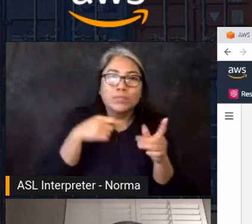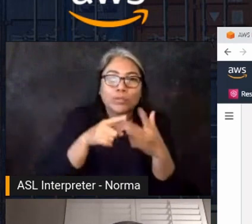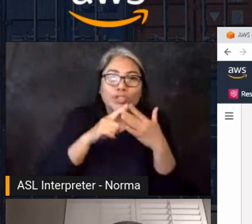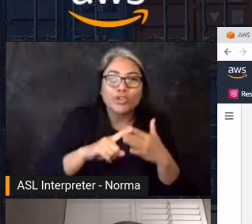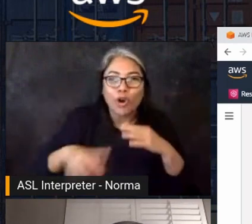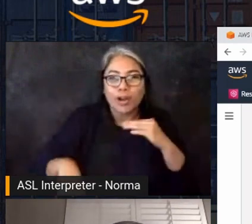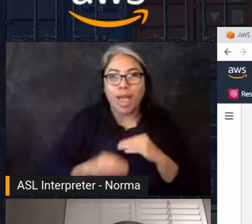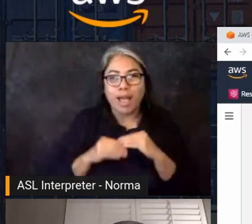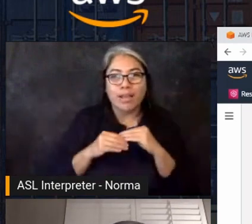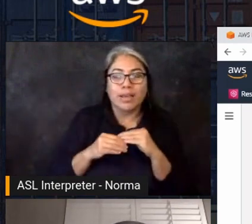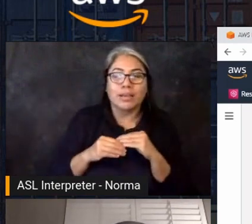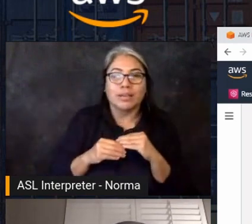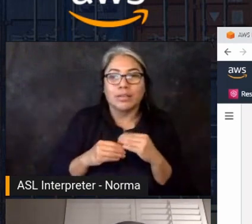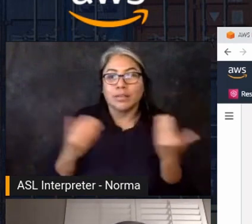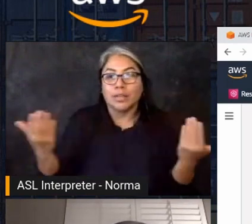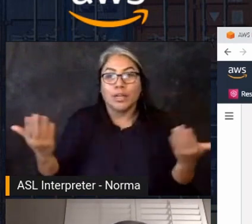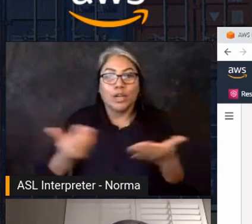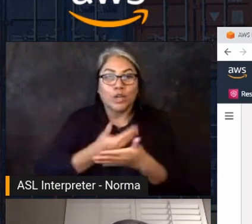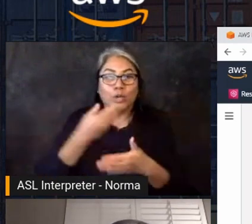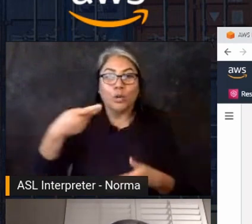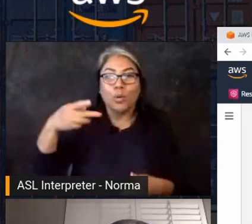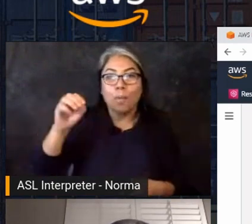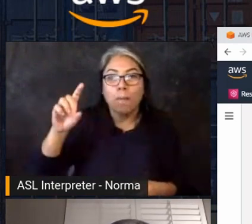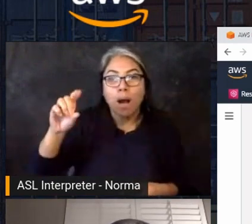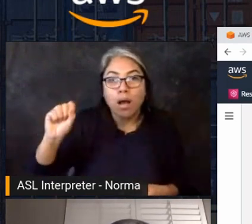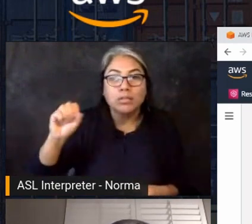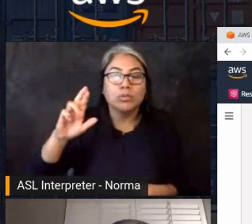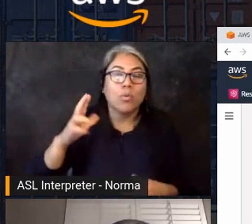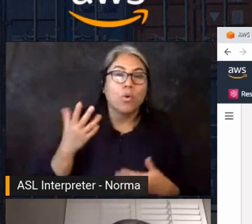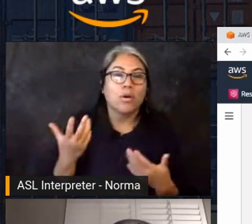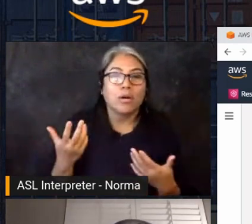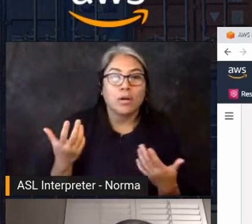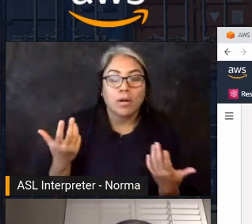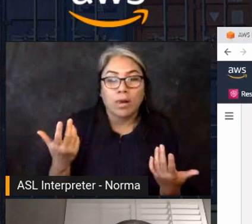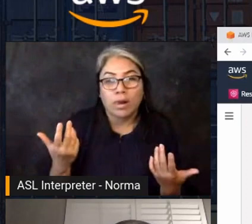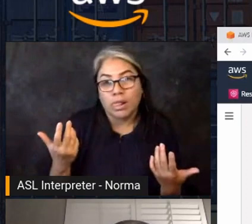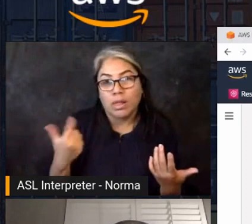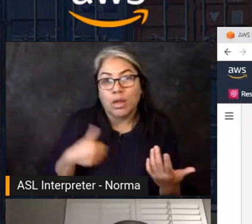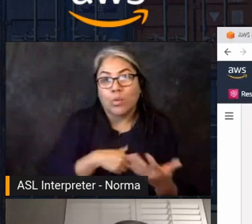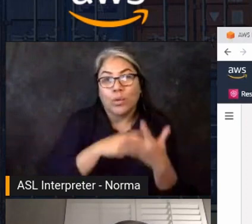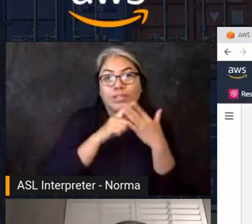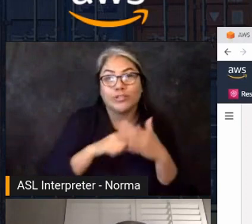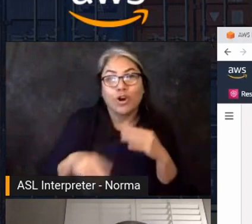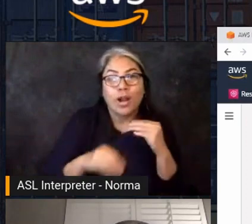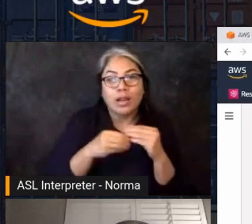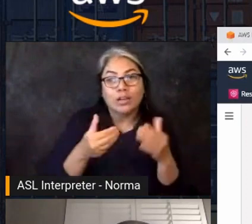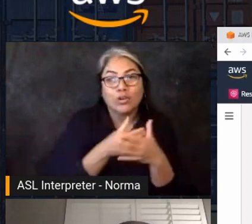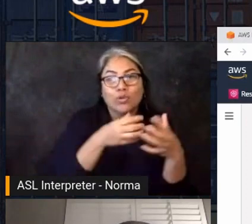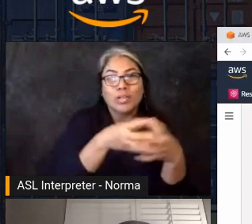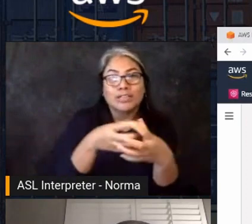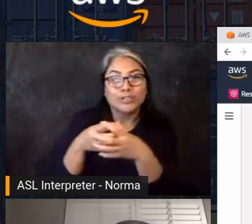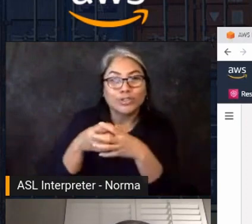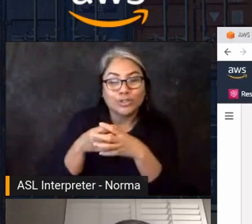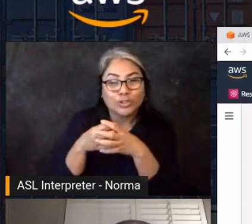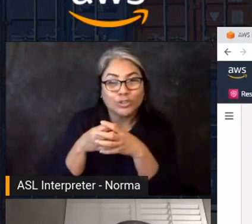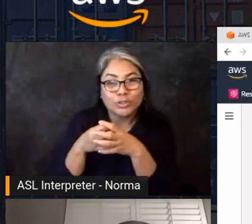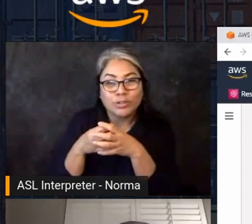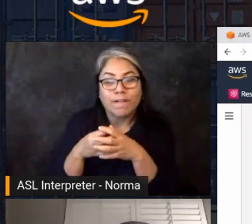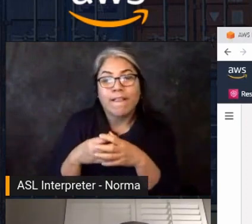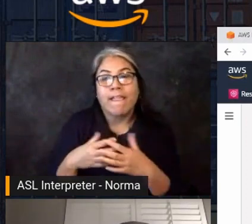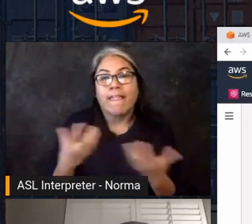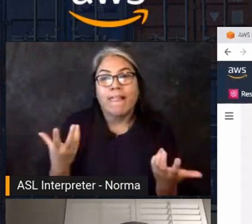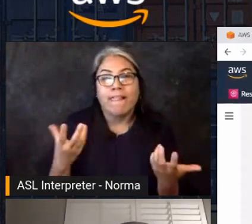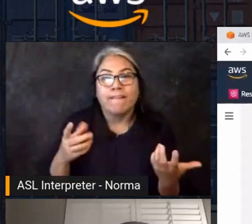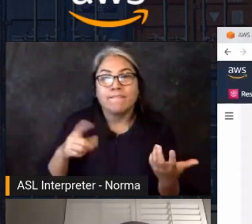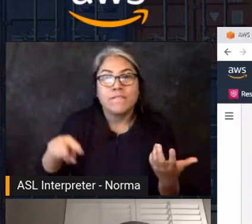pods or we start adding new clusters, those static definitions change and then the dashboard gets out of date, the widgets get out